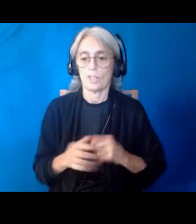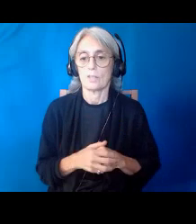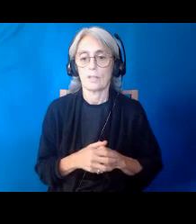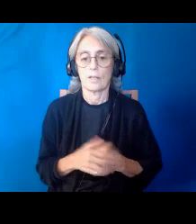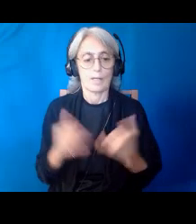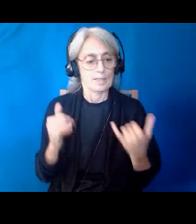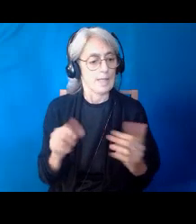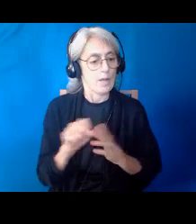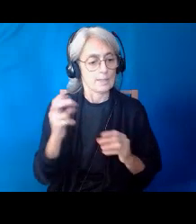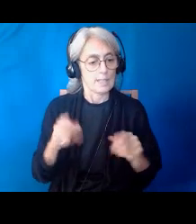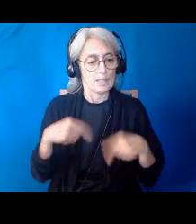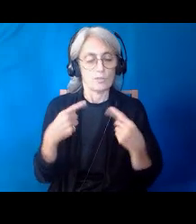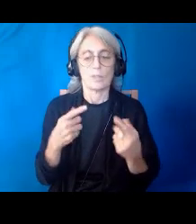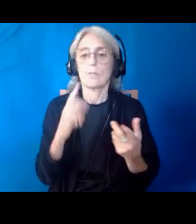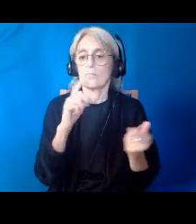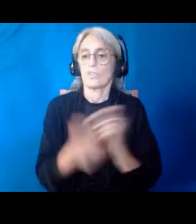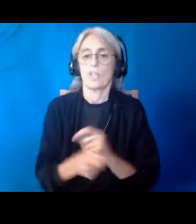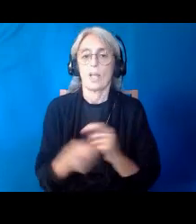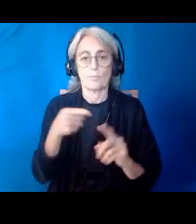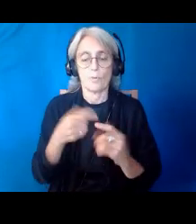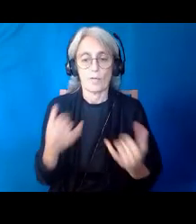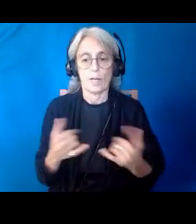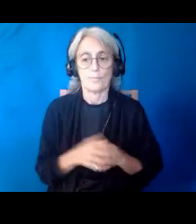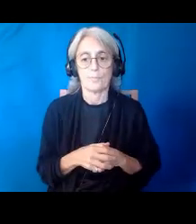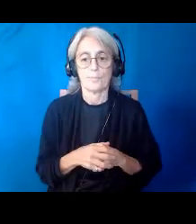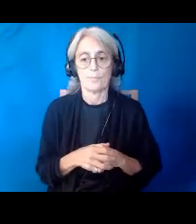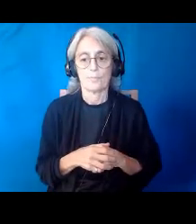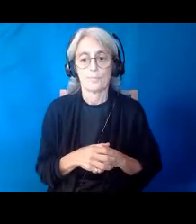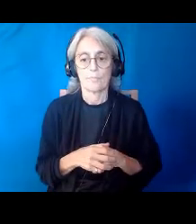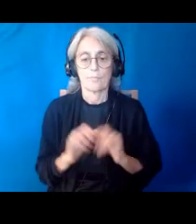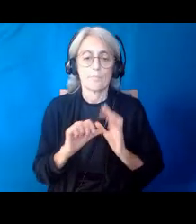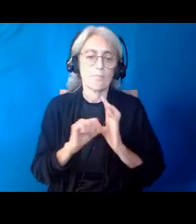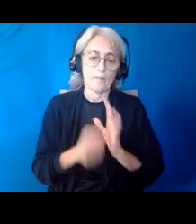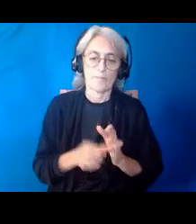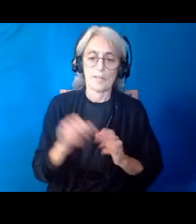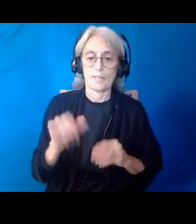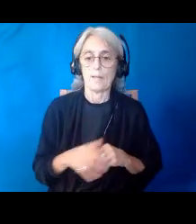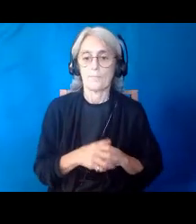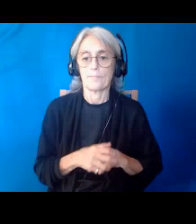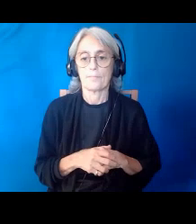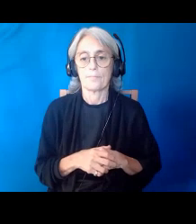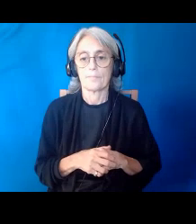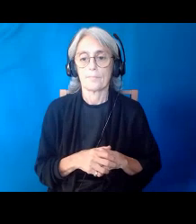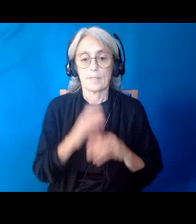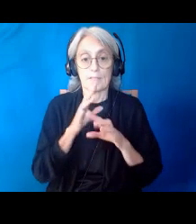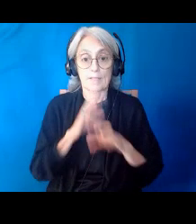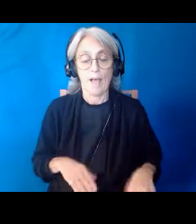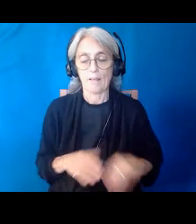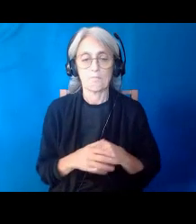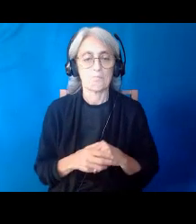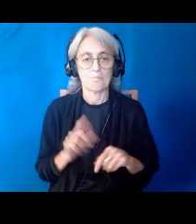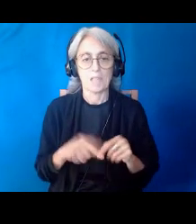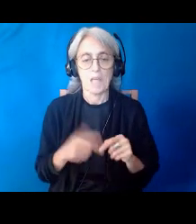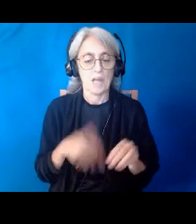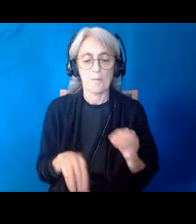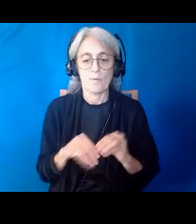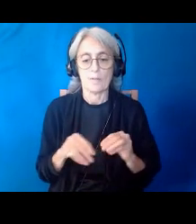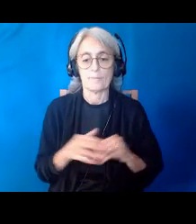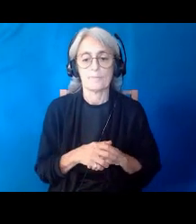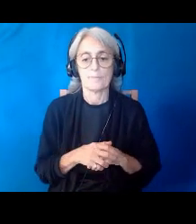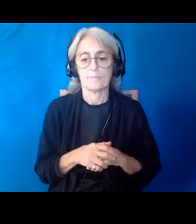state's history. And I just really want to take a time to highlight that, because being silent is no longer an option. And there are those that